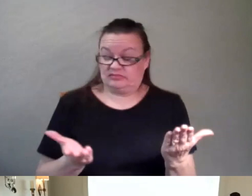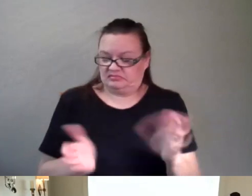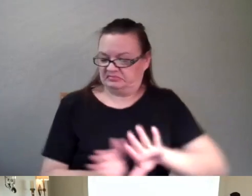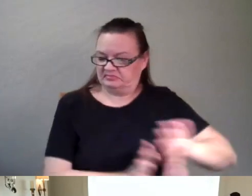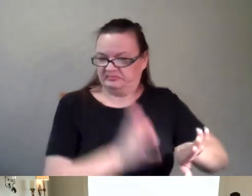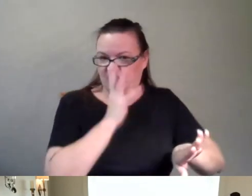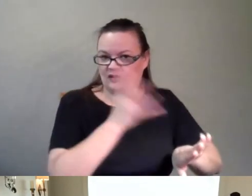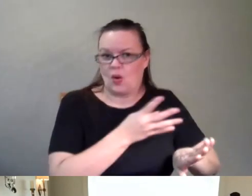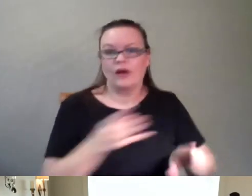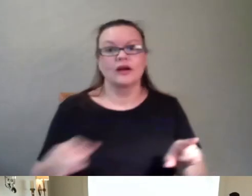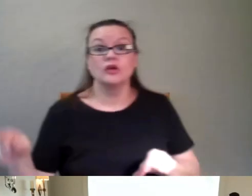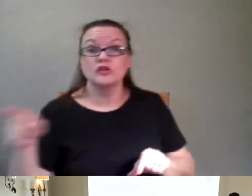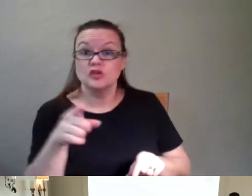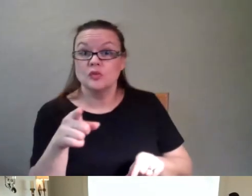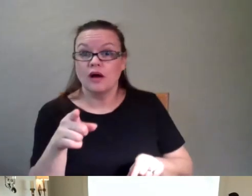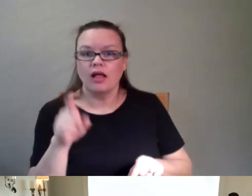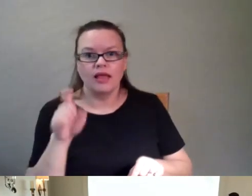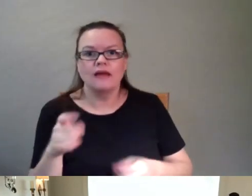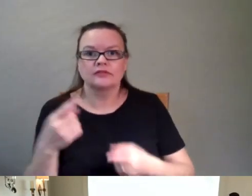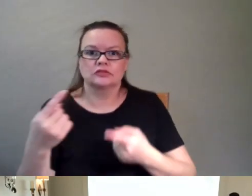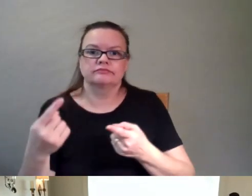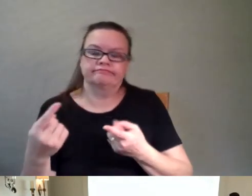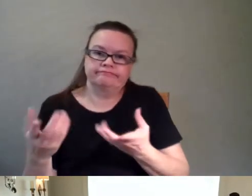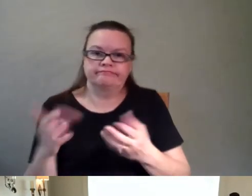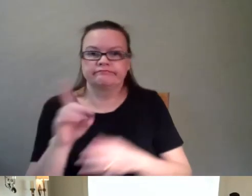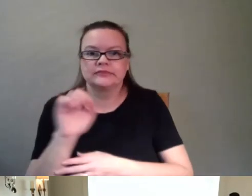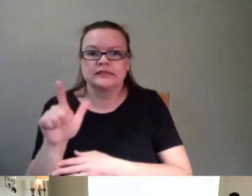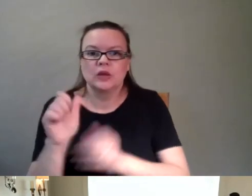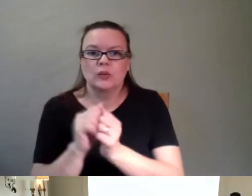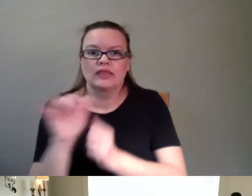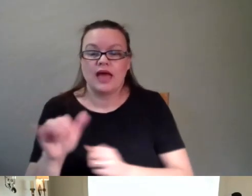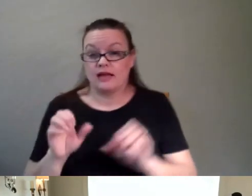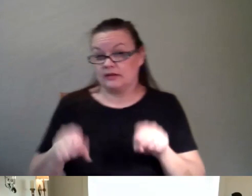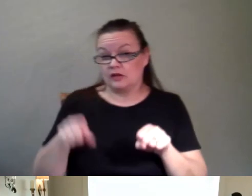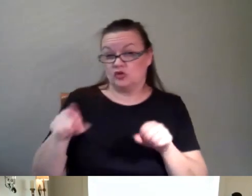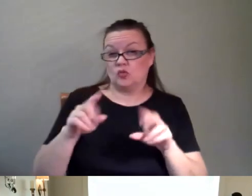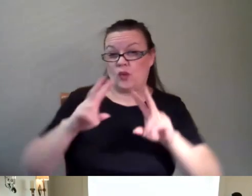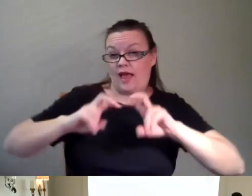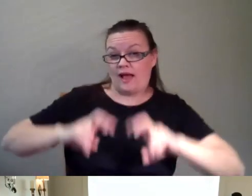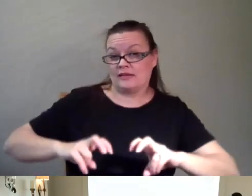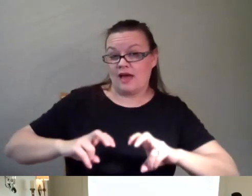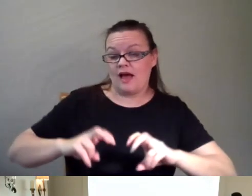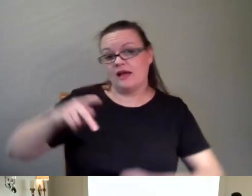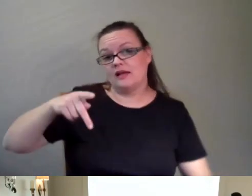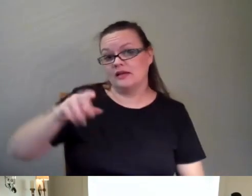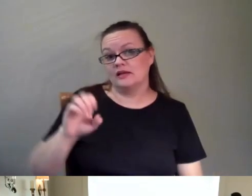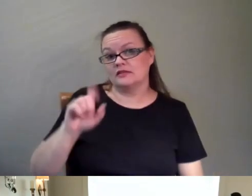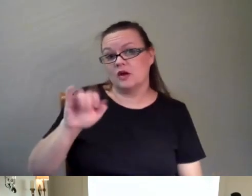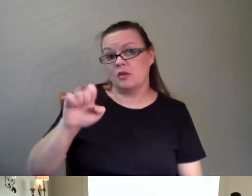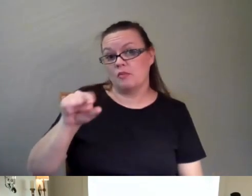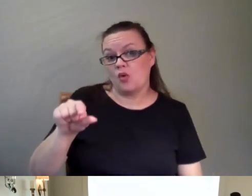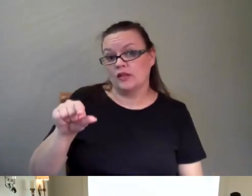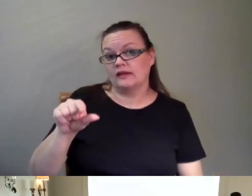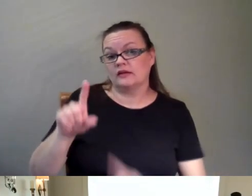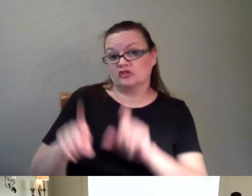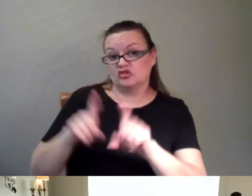and constantly be attuned to. But how would you assess the current state of polling and the extent to which we can rely on